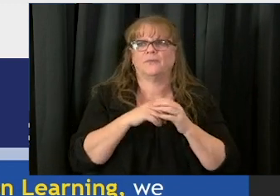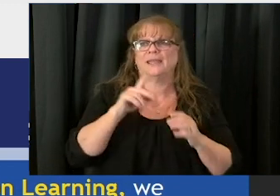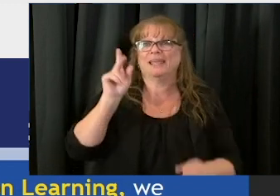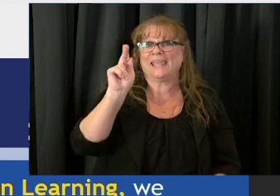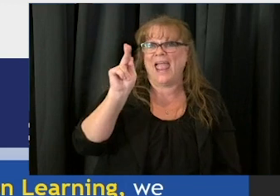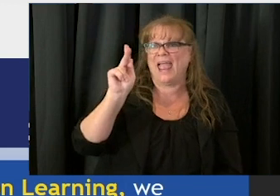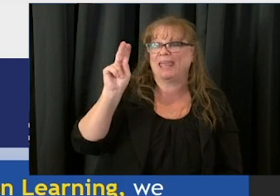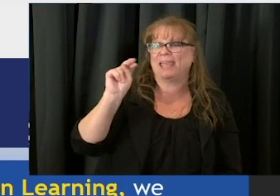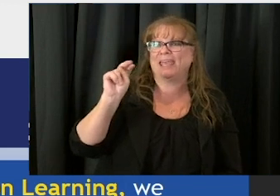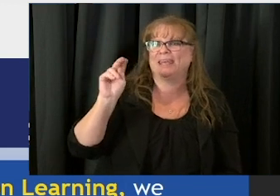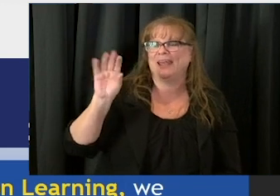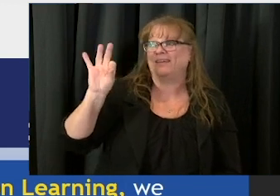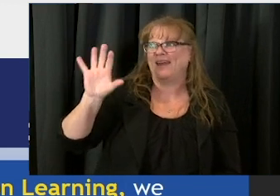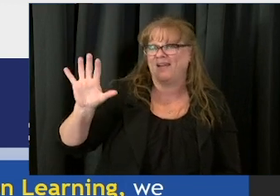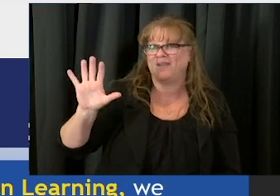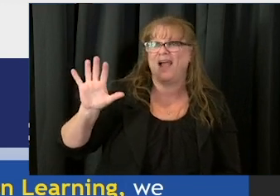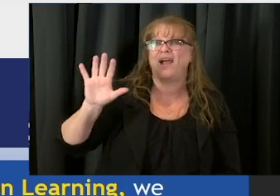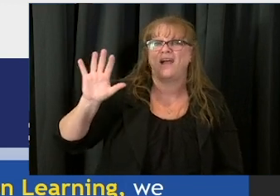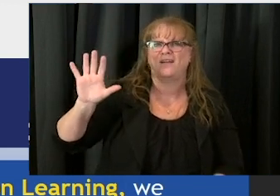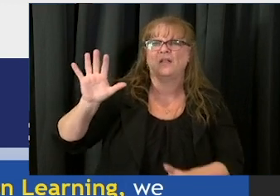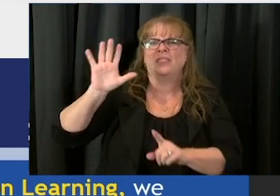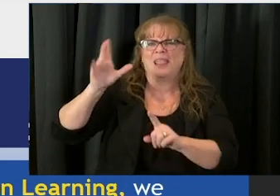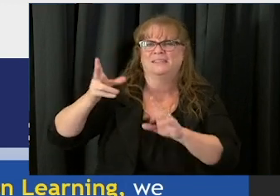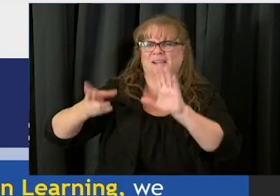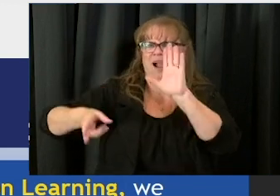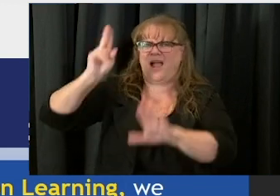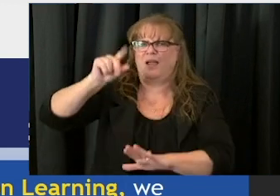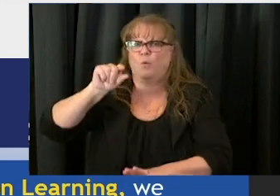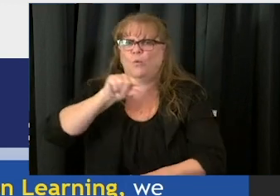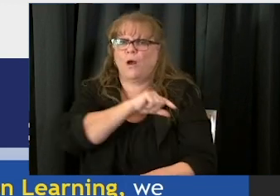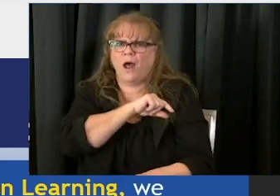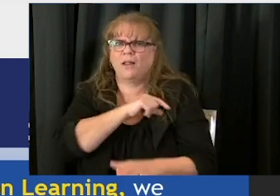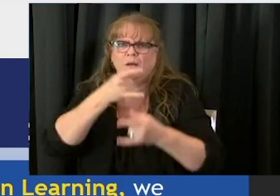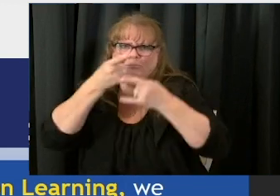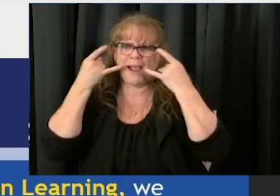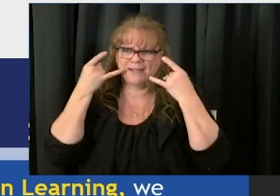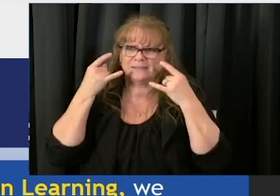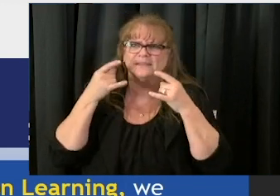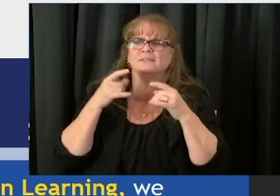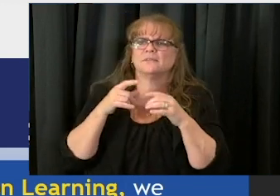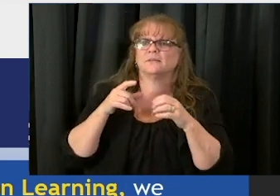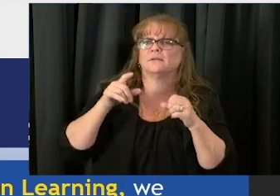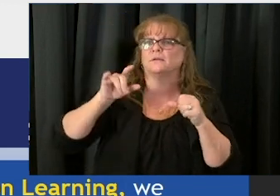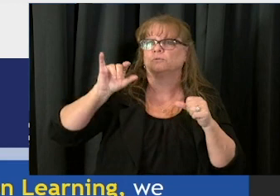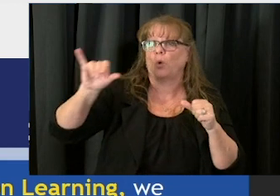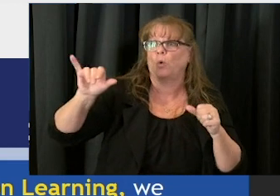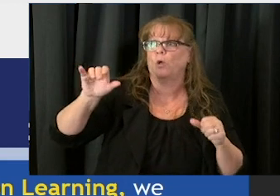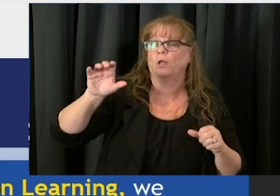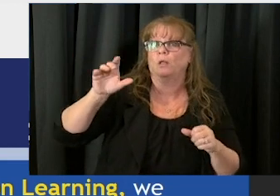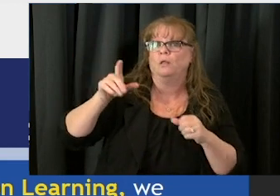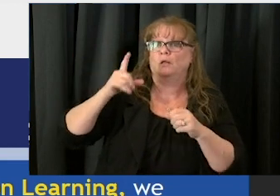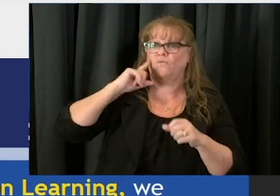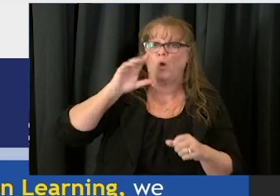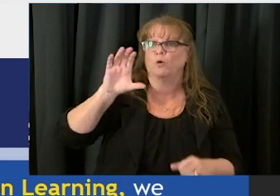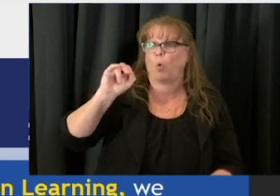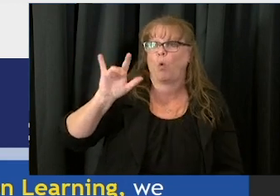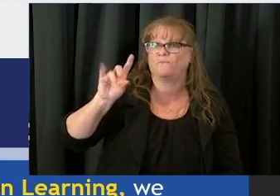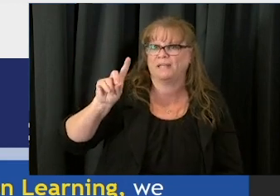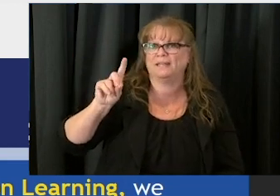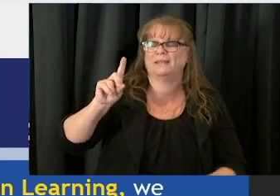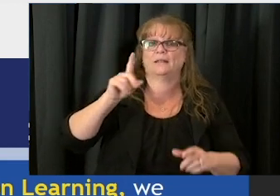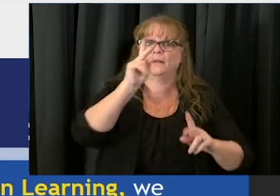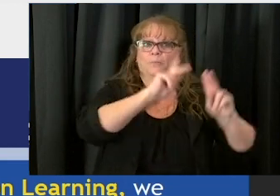what, nurses on COVID wards wear. They're extremely effective. But they're, not the most comfortable, and a lot of teachers don't